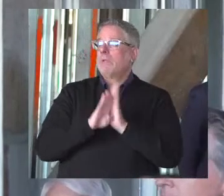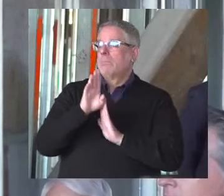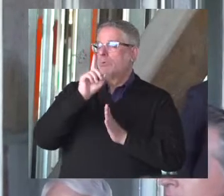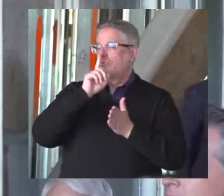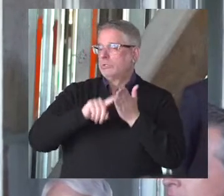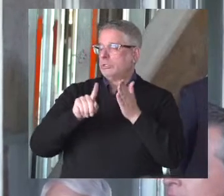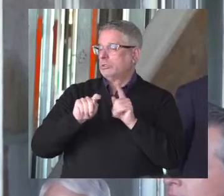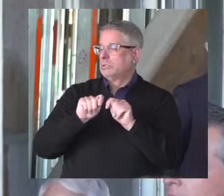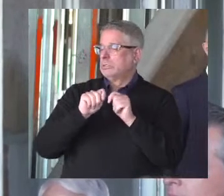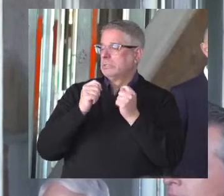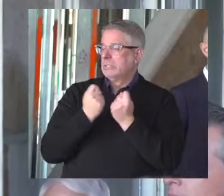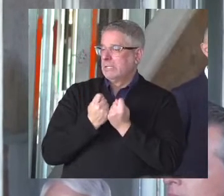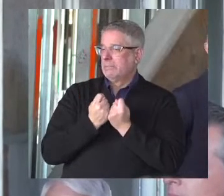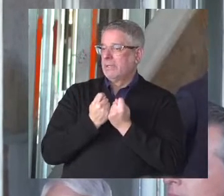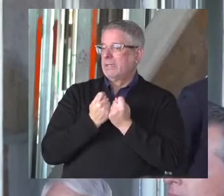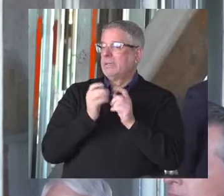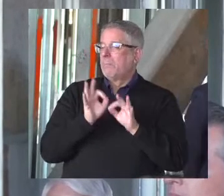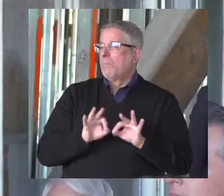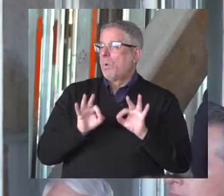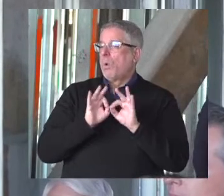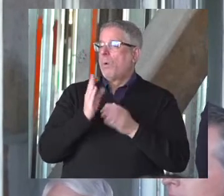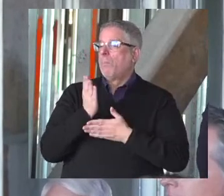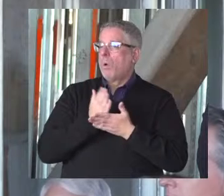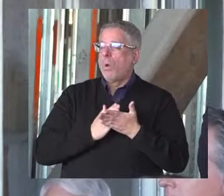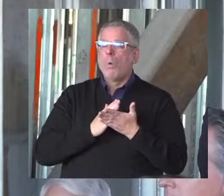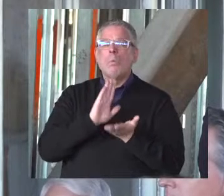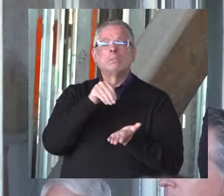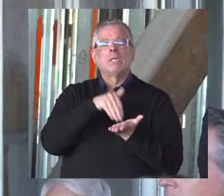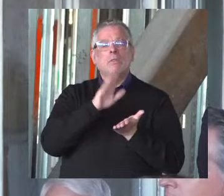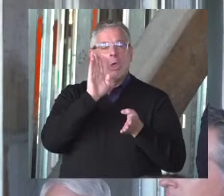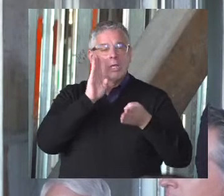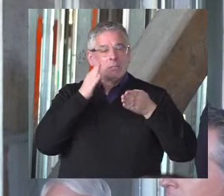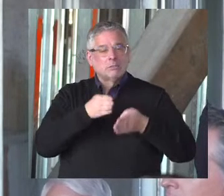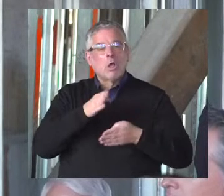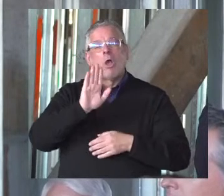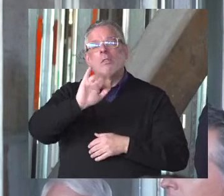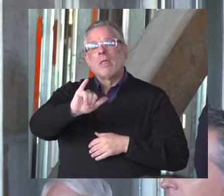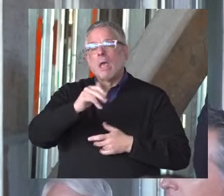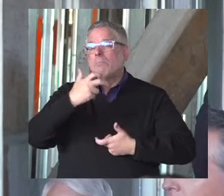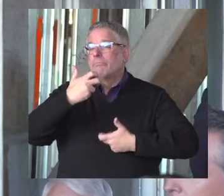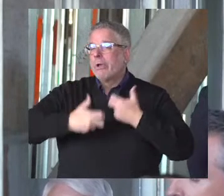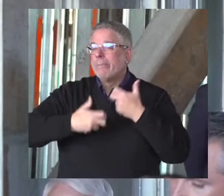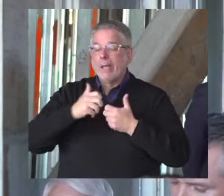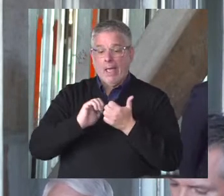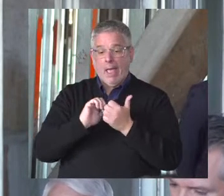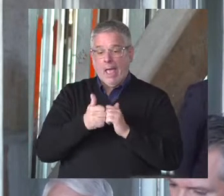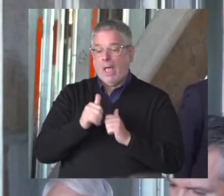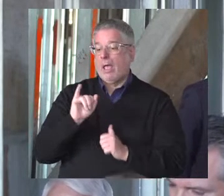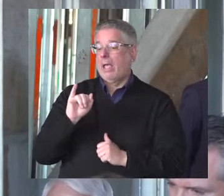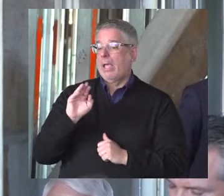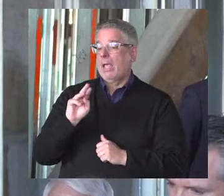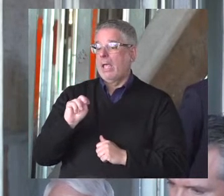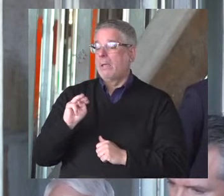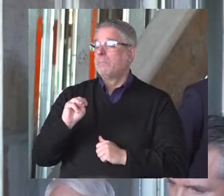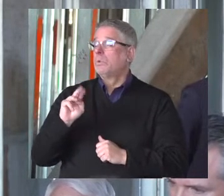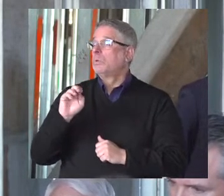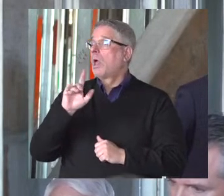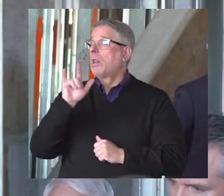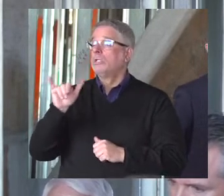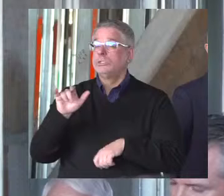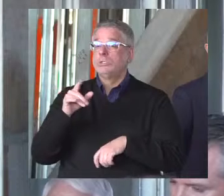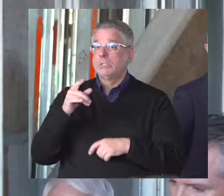research teams, I think is the key issue, that will center their attention on problems of how immunology works, and then to